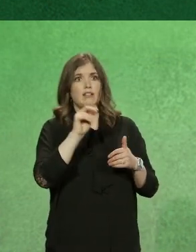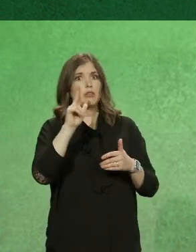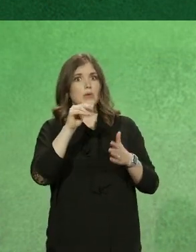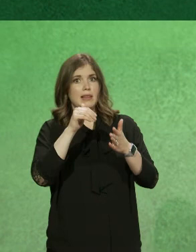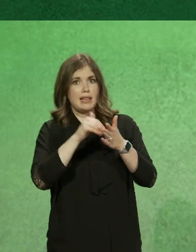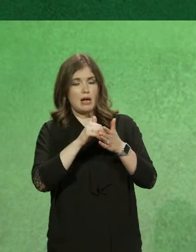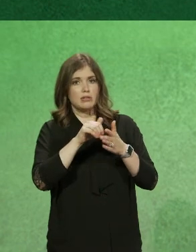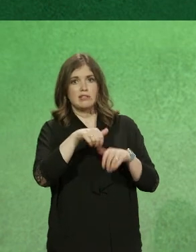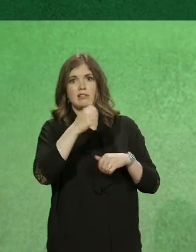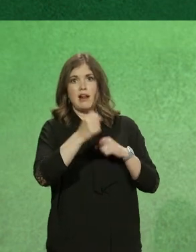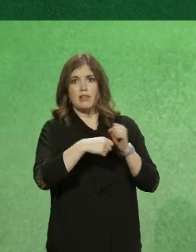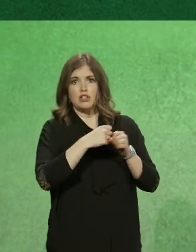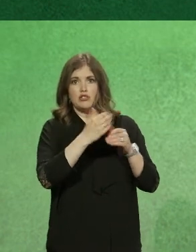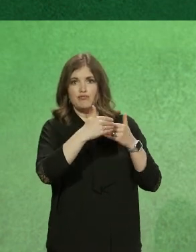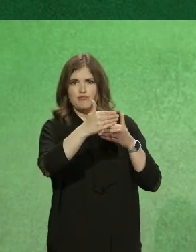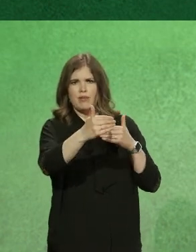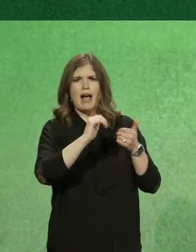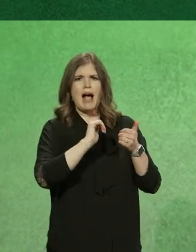to reach these people?